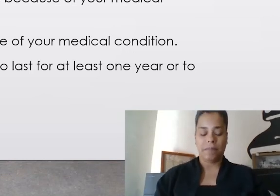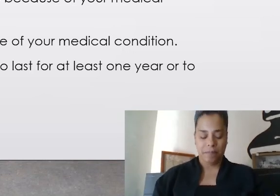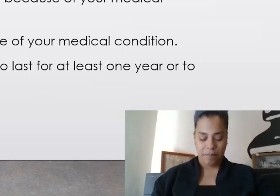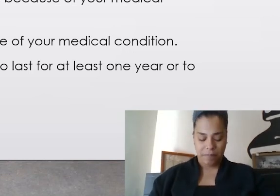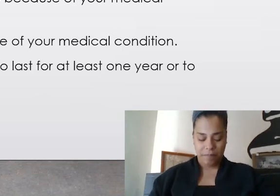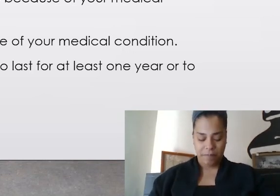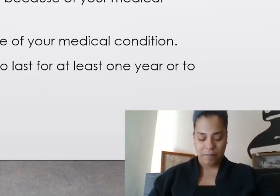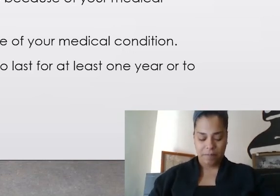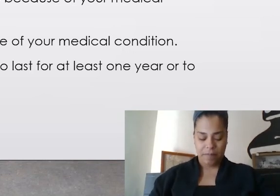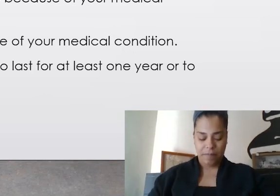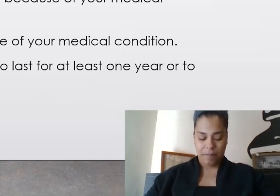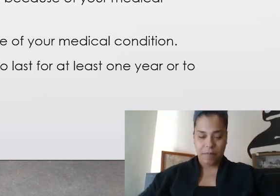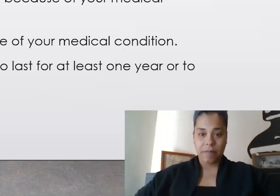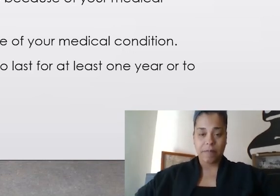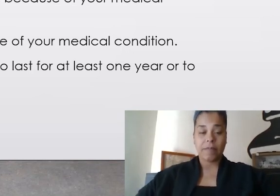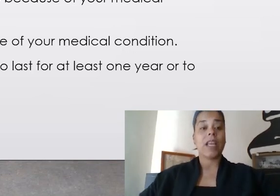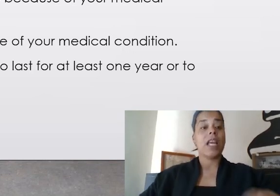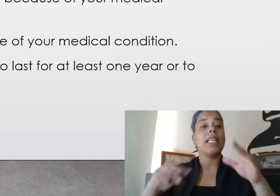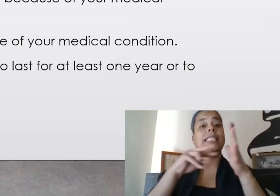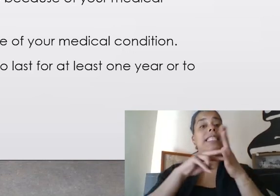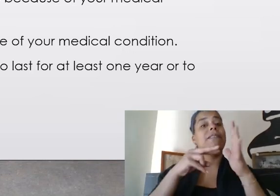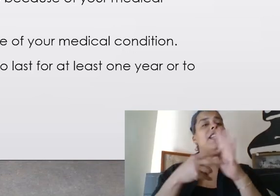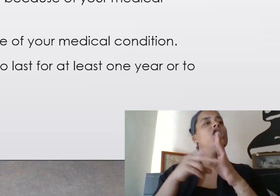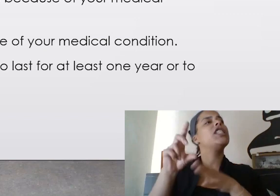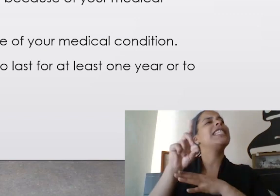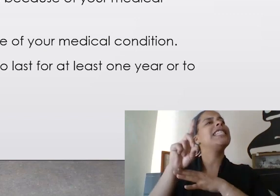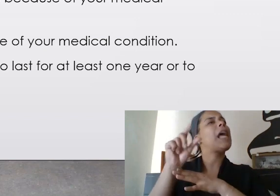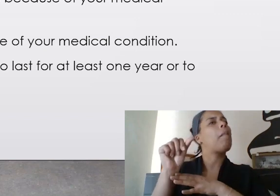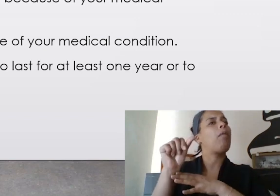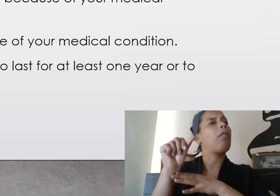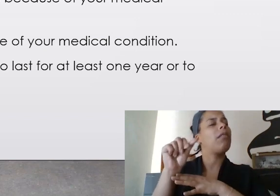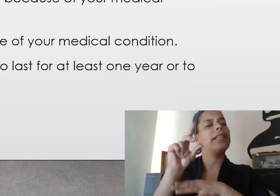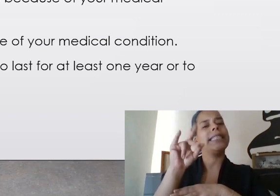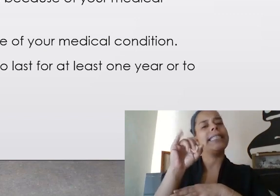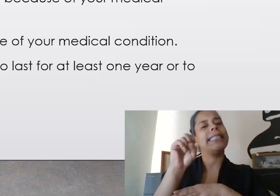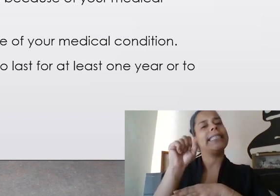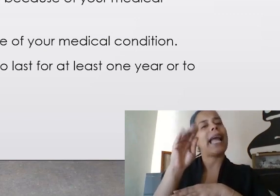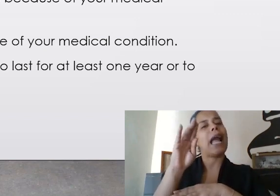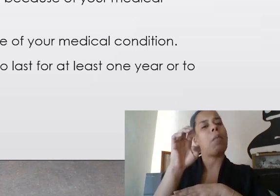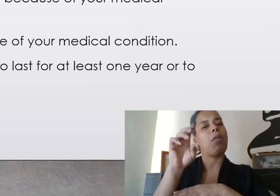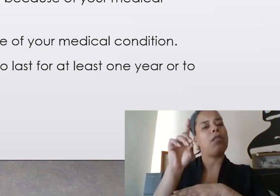So the definition of disabled, so all the